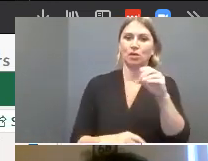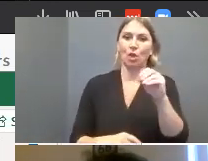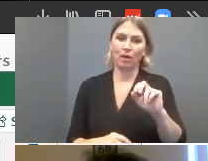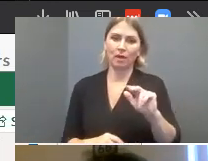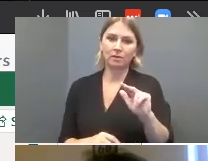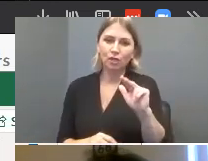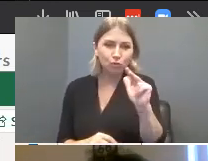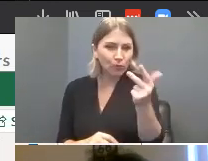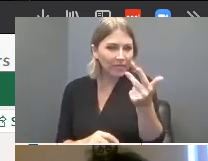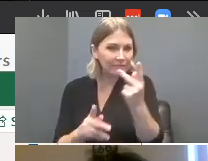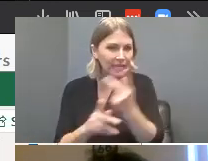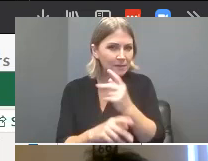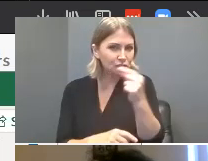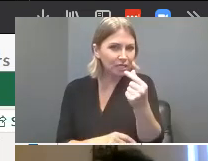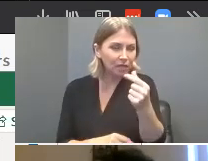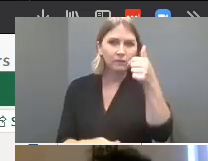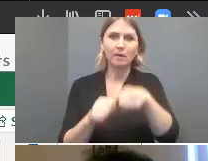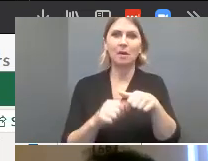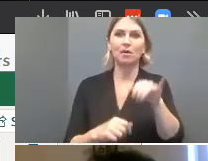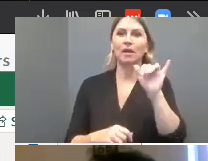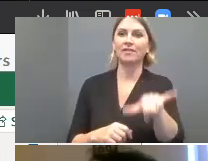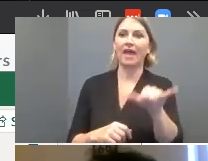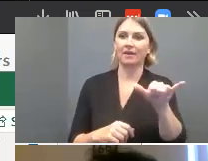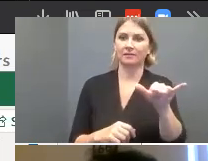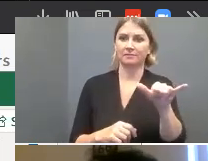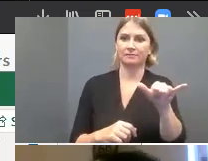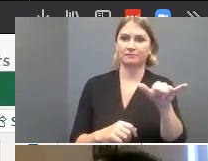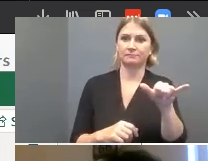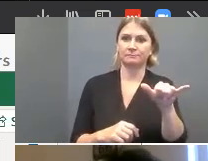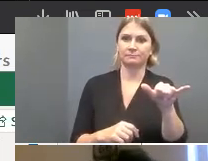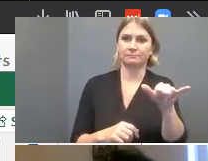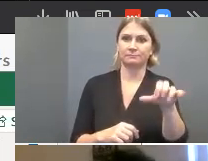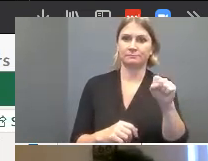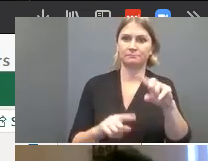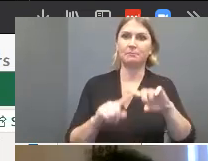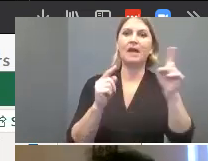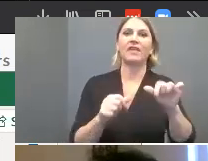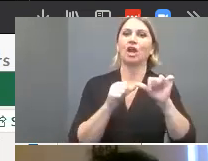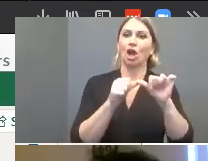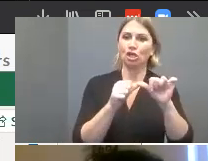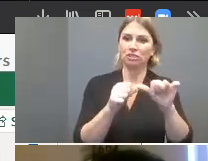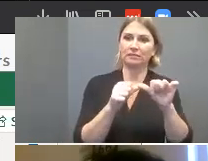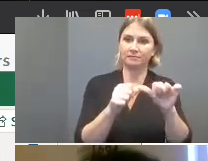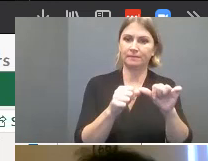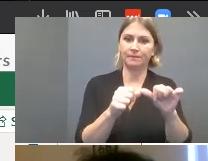n. Remember that it is going to be the same equation, g of n, but the constant will be different.